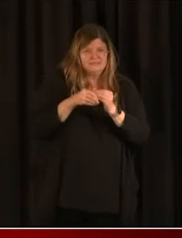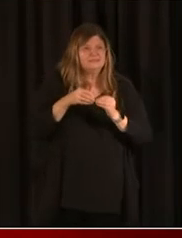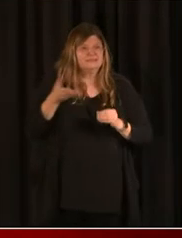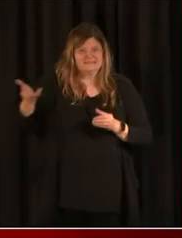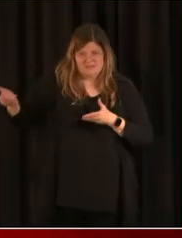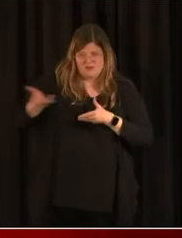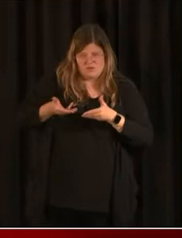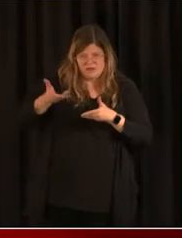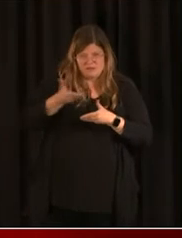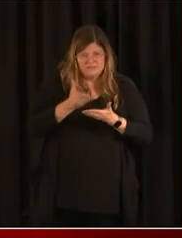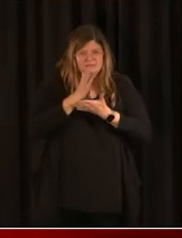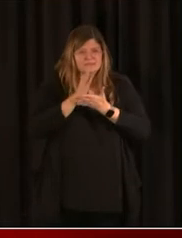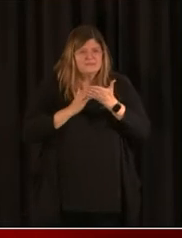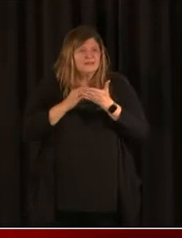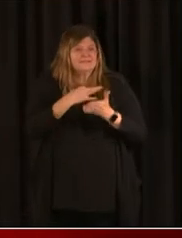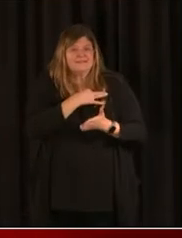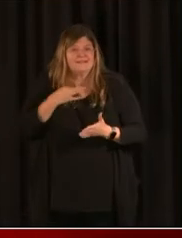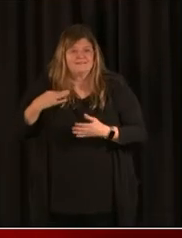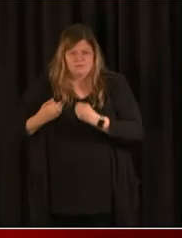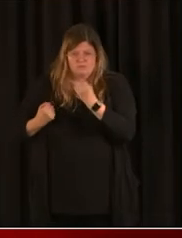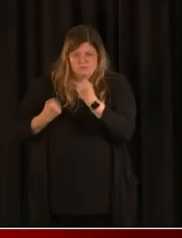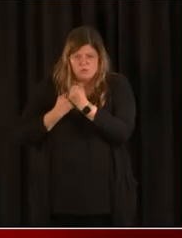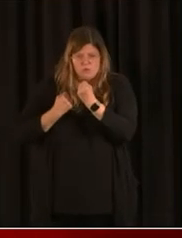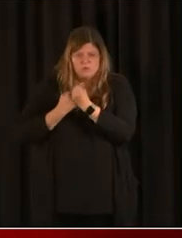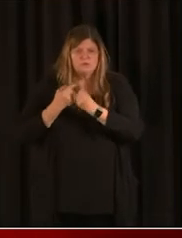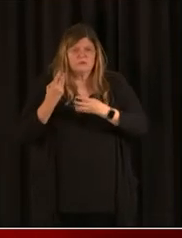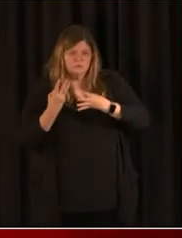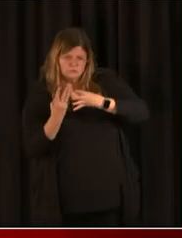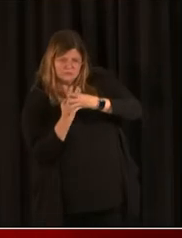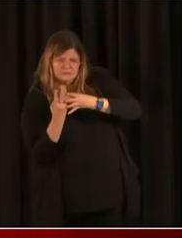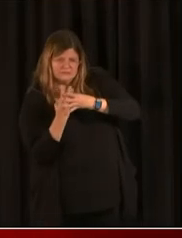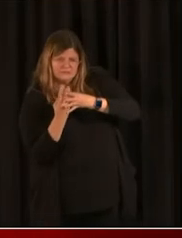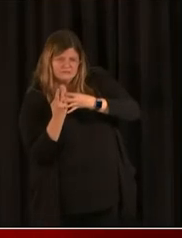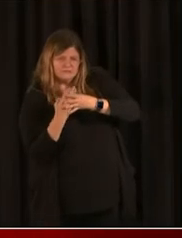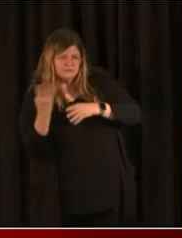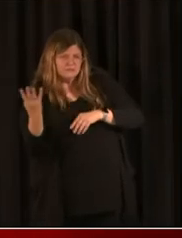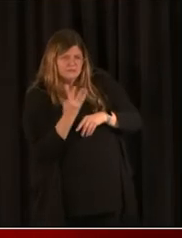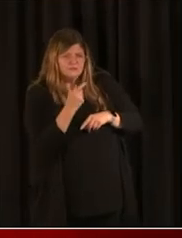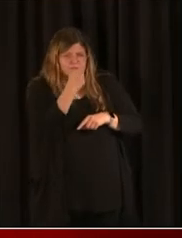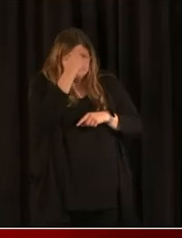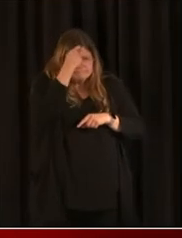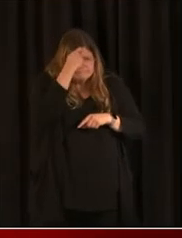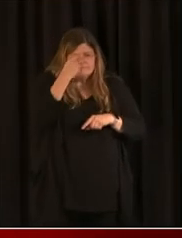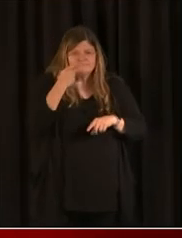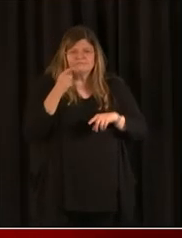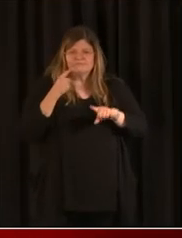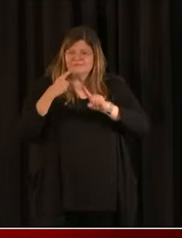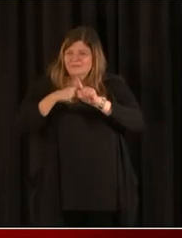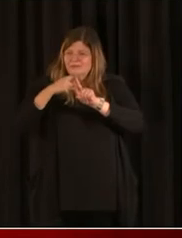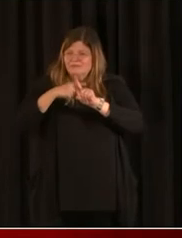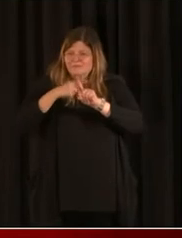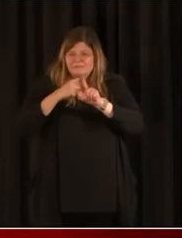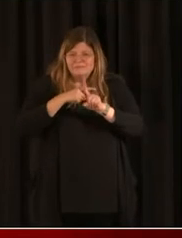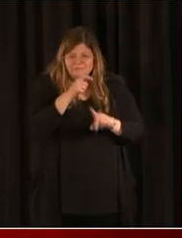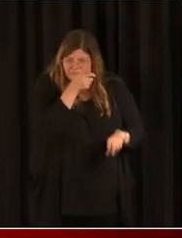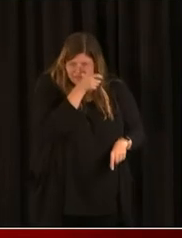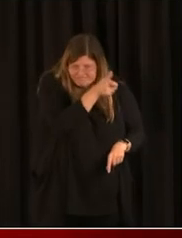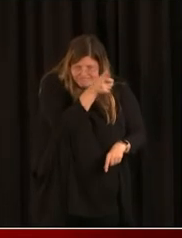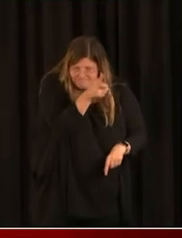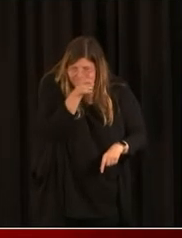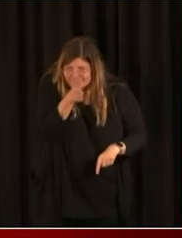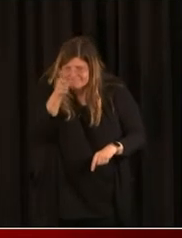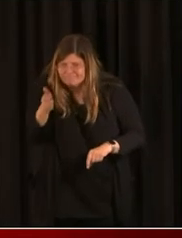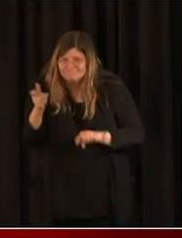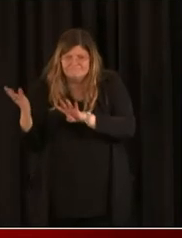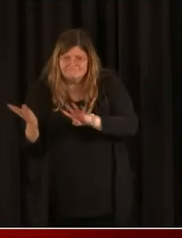our schools to support screening, COVID screenings, temperature checks, as well as monitoring our health isolation